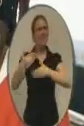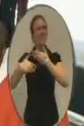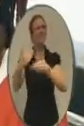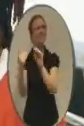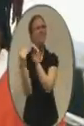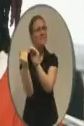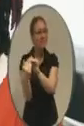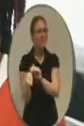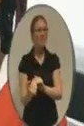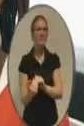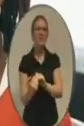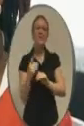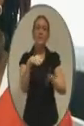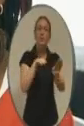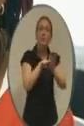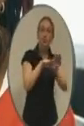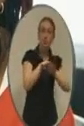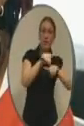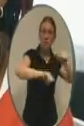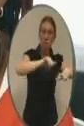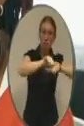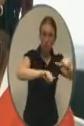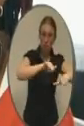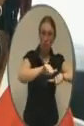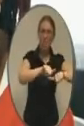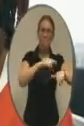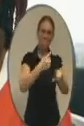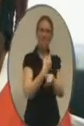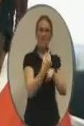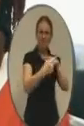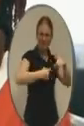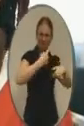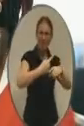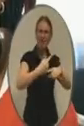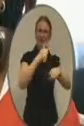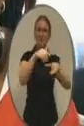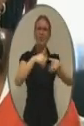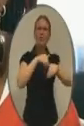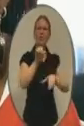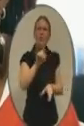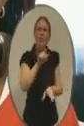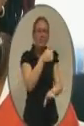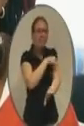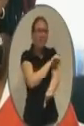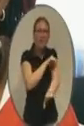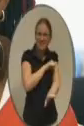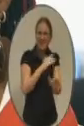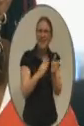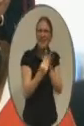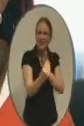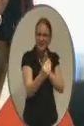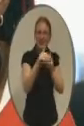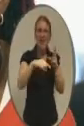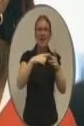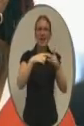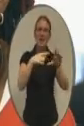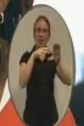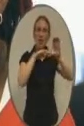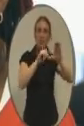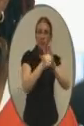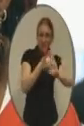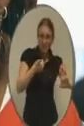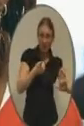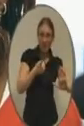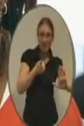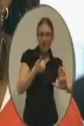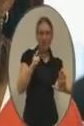Getting involved is about acquiring new skills and experiences that you can use in everyday life. We have a yearly training program which includes